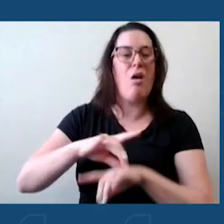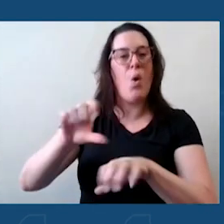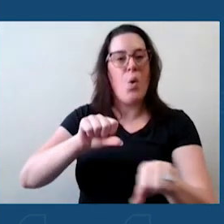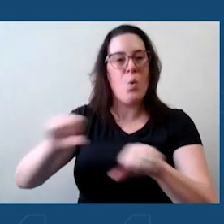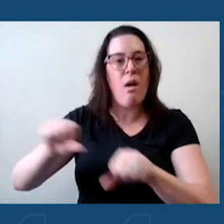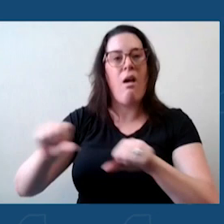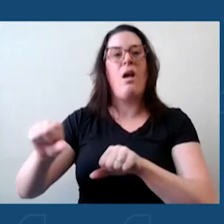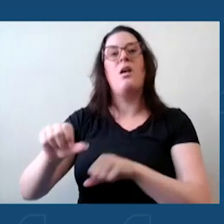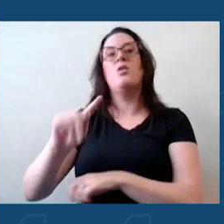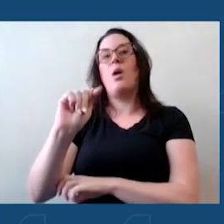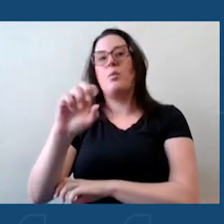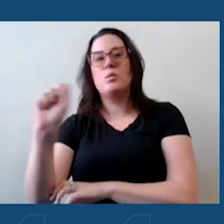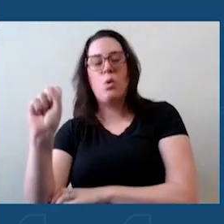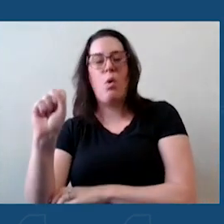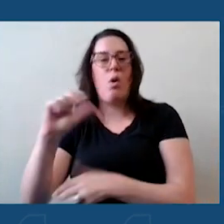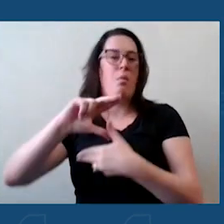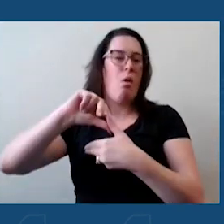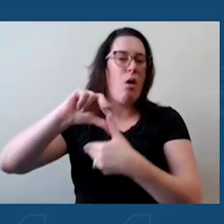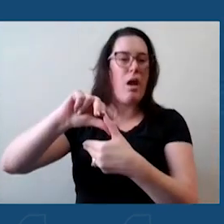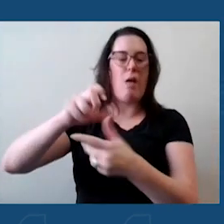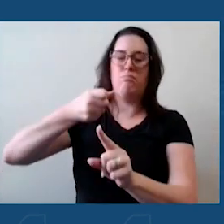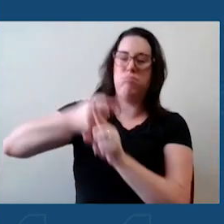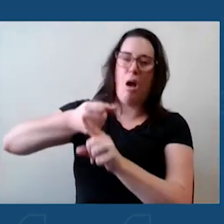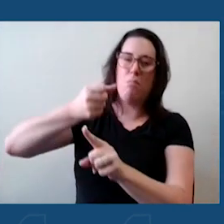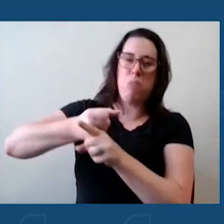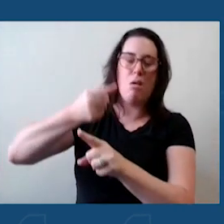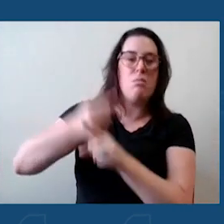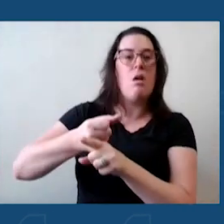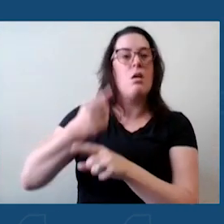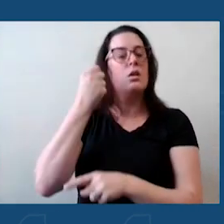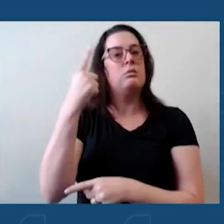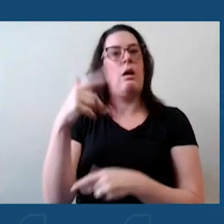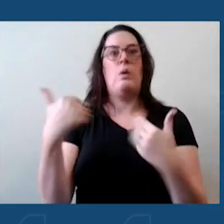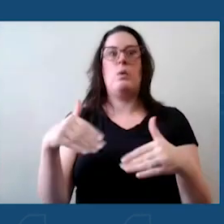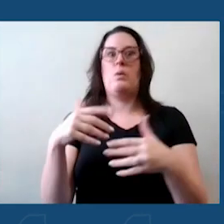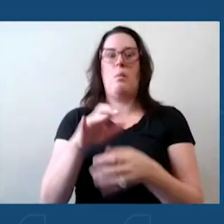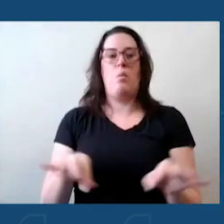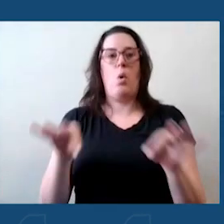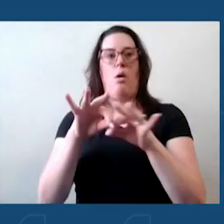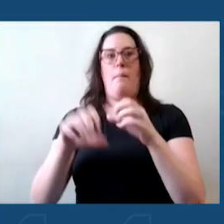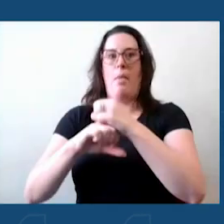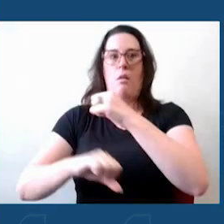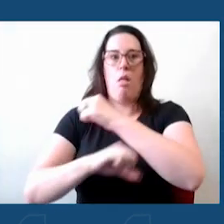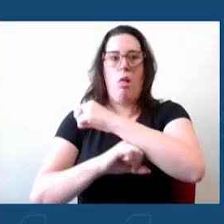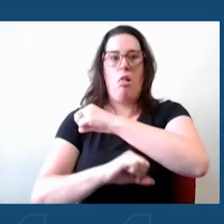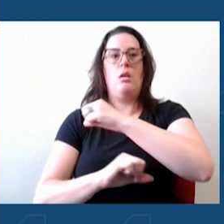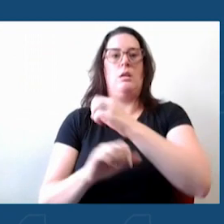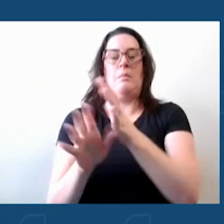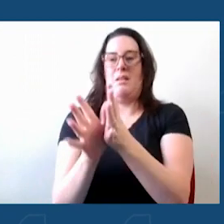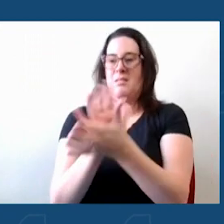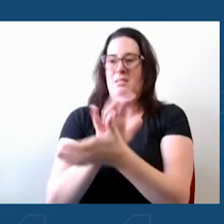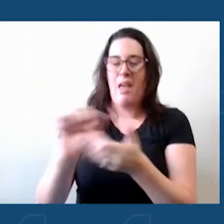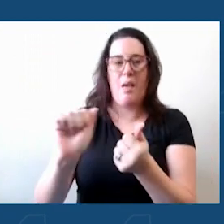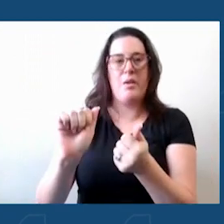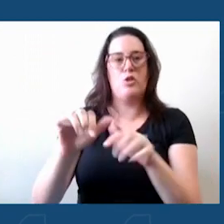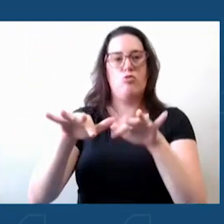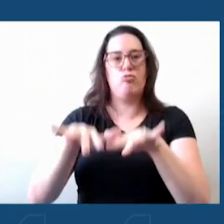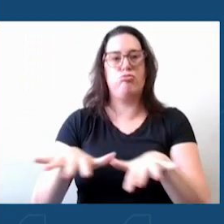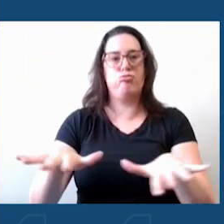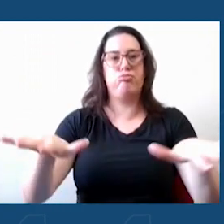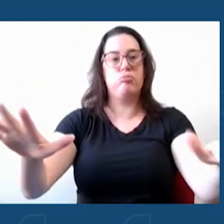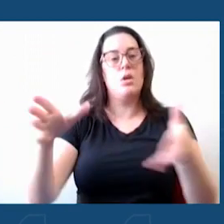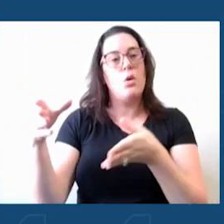storms, hurricanes. And once again, the critical infrastructure has been damaged and washed away. And those are roads,